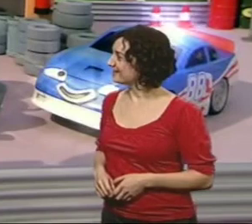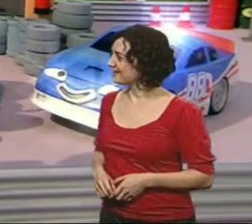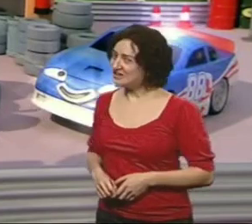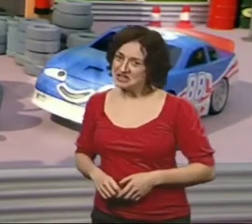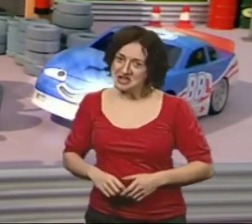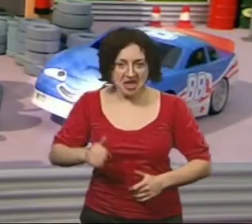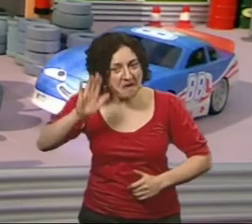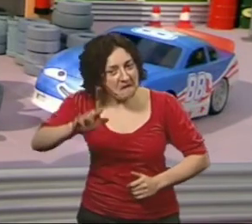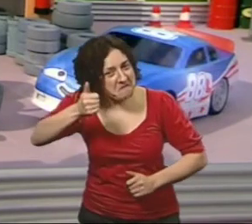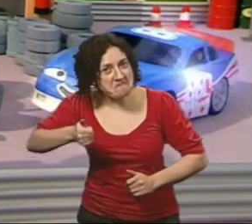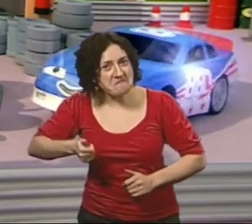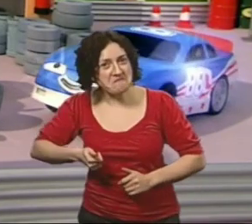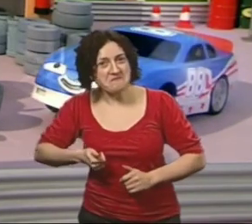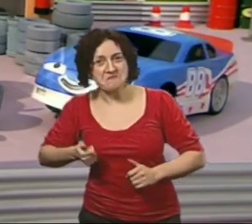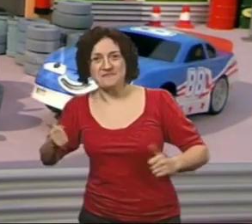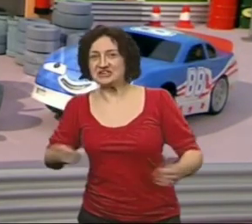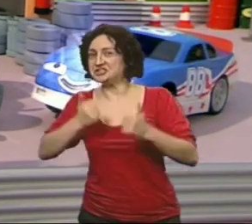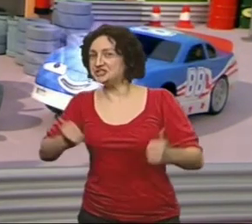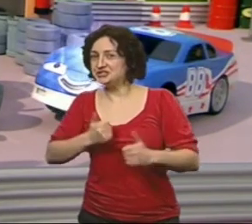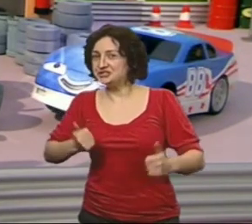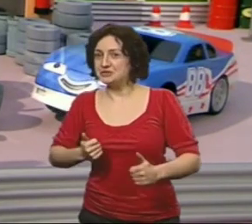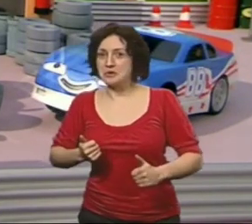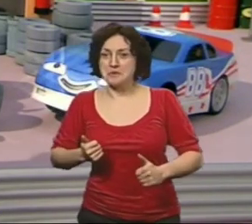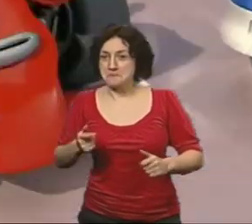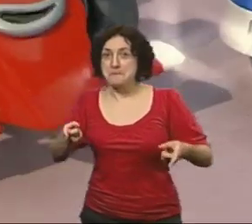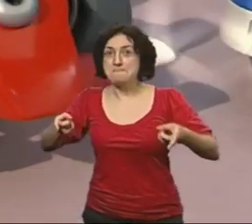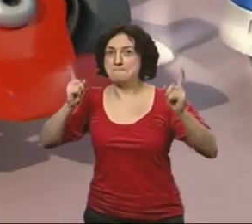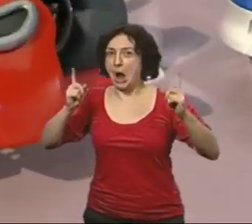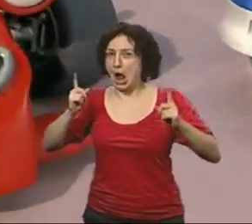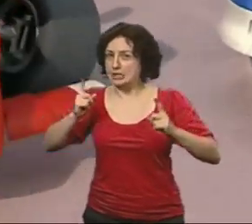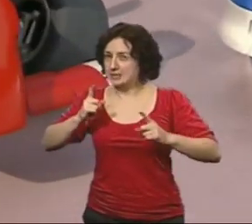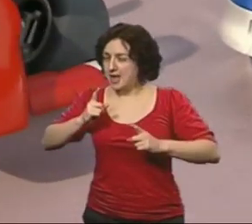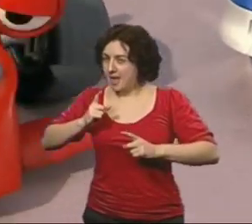Mr. Carburetor's gonna be pleased if he performs like this for Hugo Amarillo.